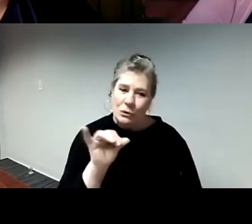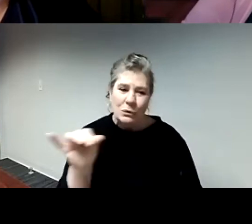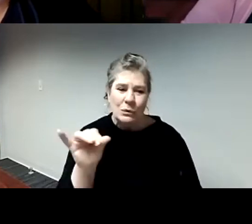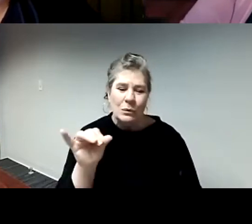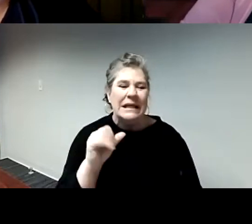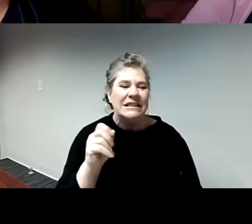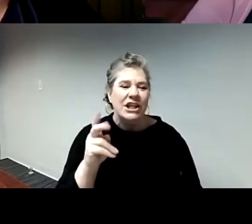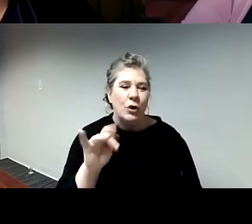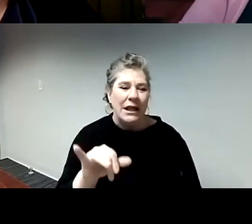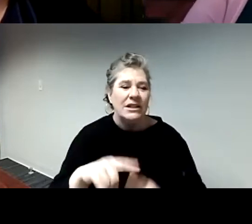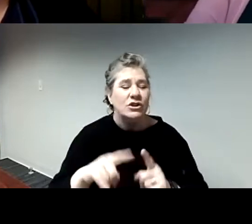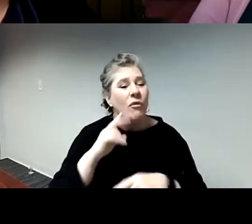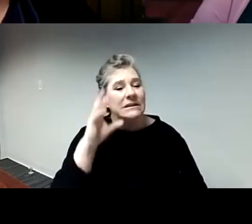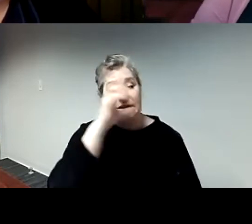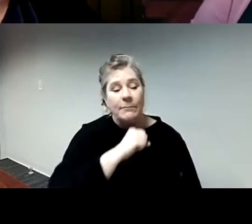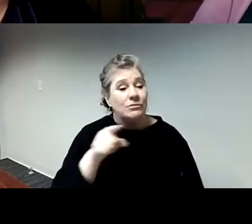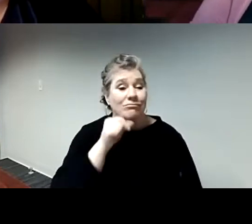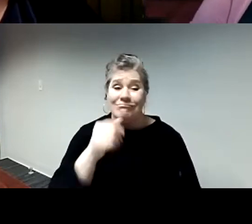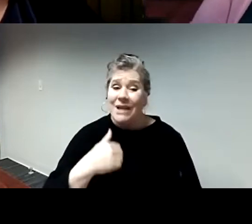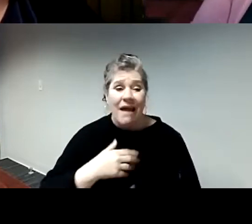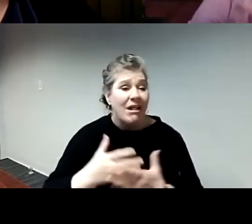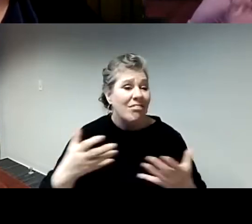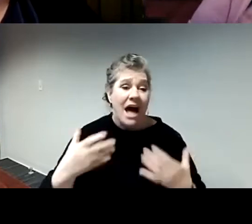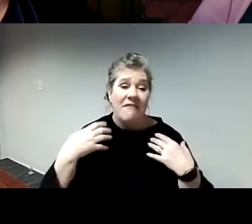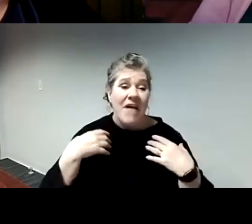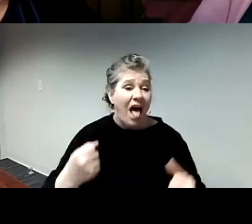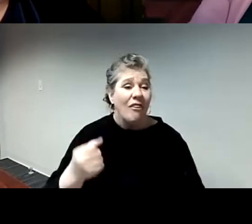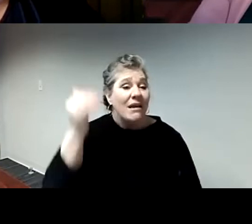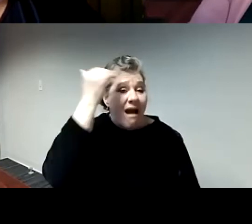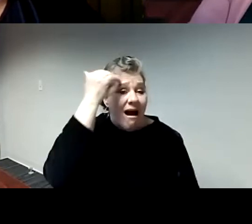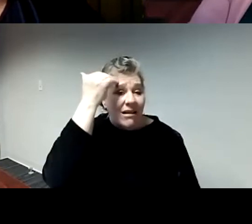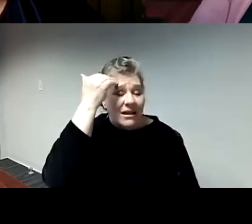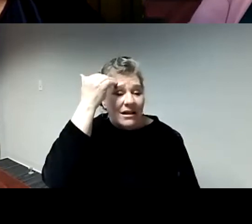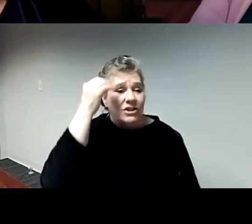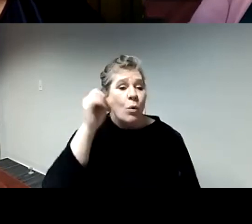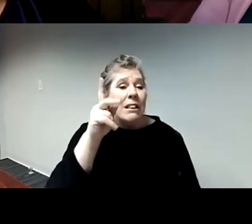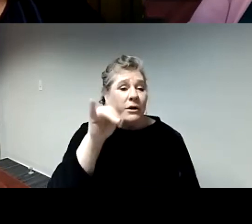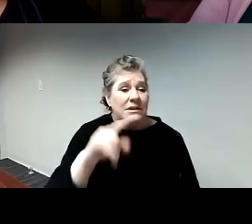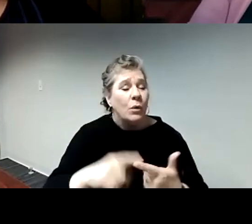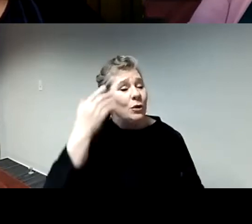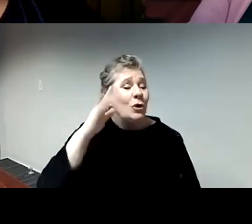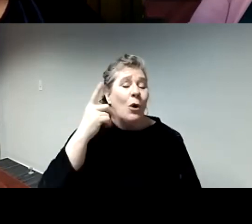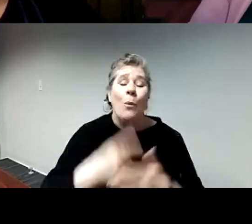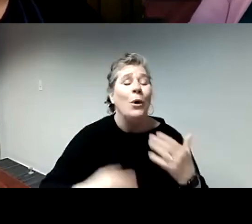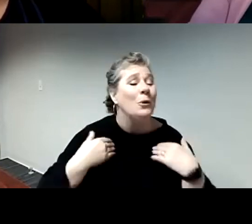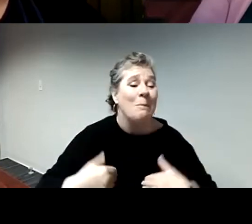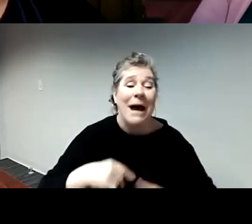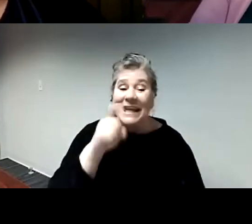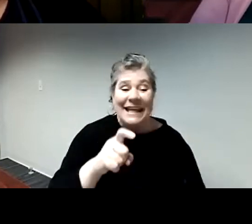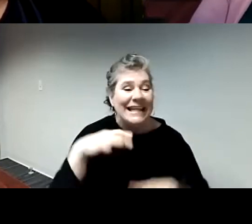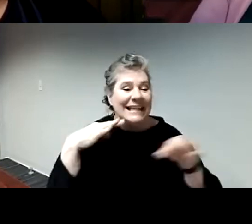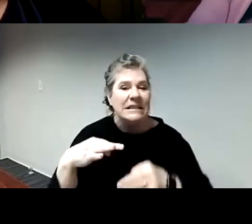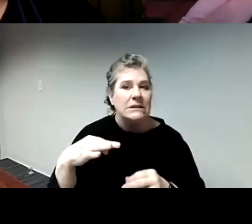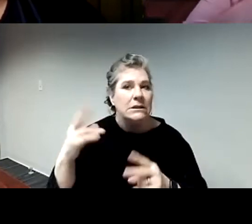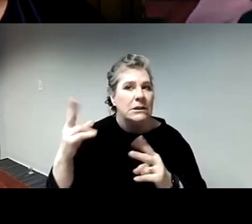of this assumption that you don't really have much health literacy or you don't know what your body needs. And so it's just this